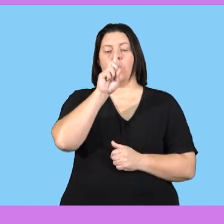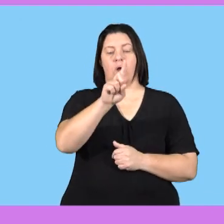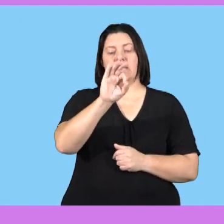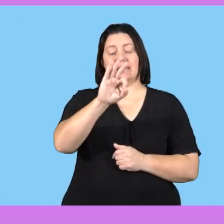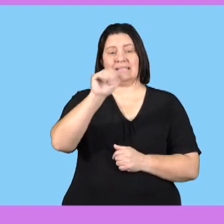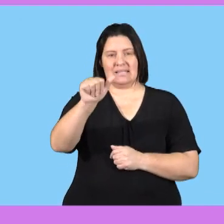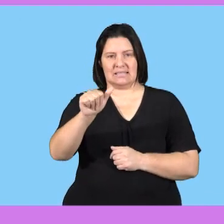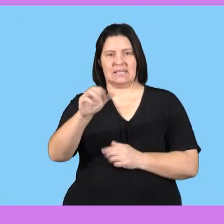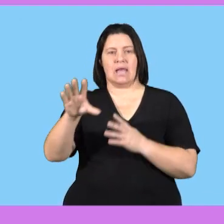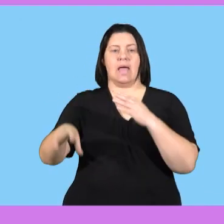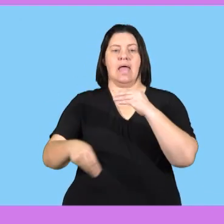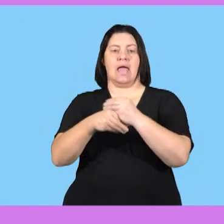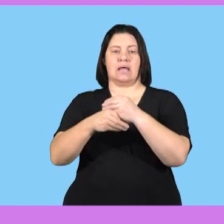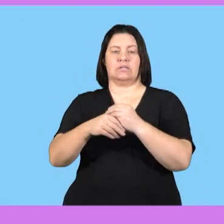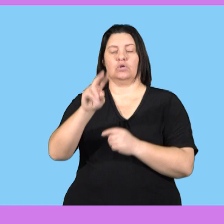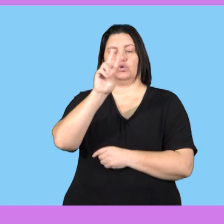it's your 136